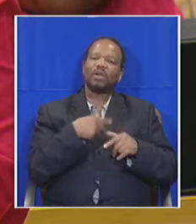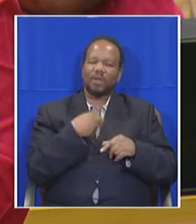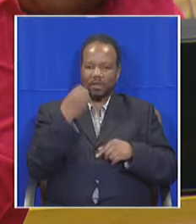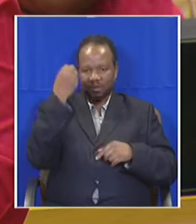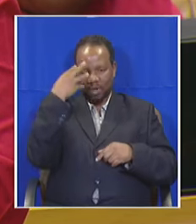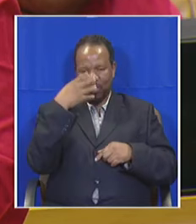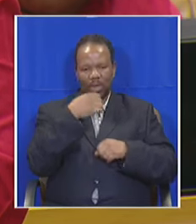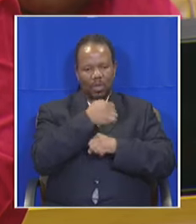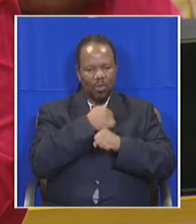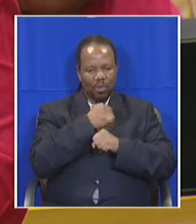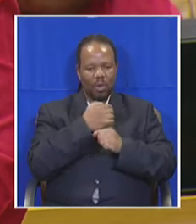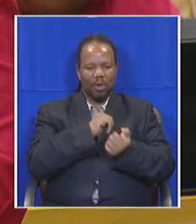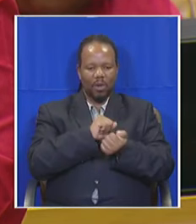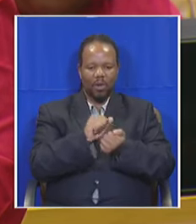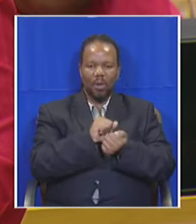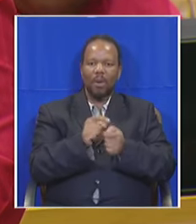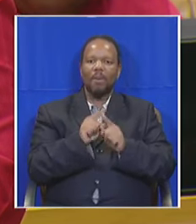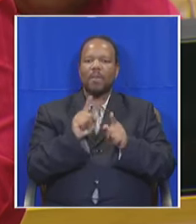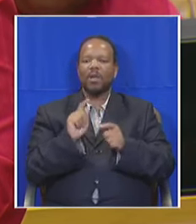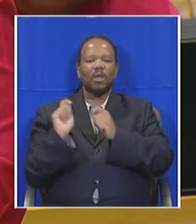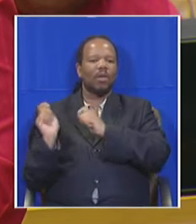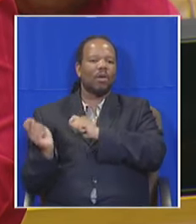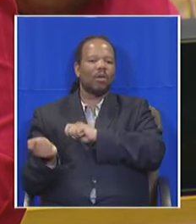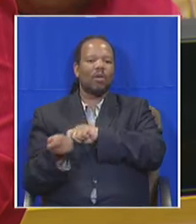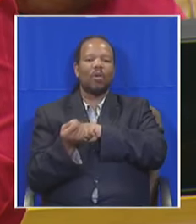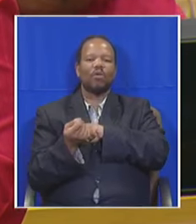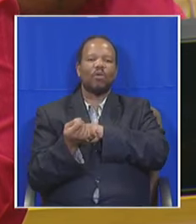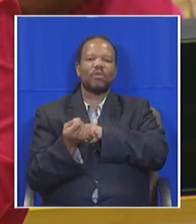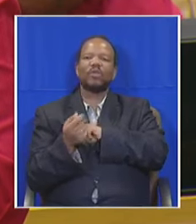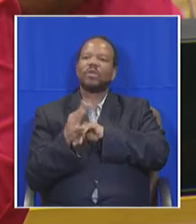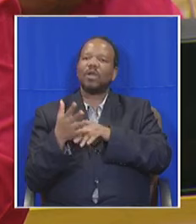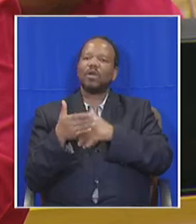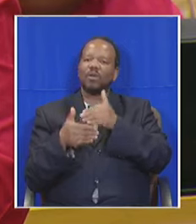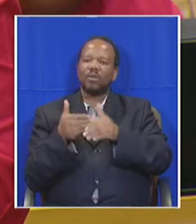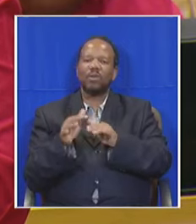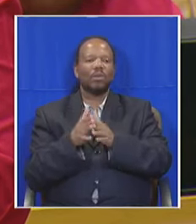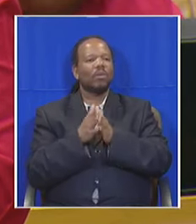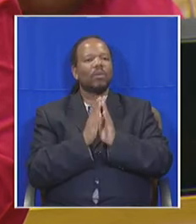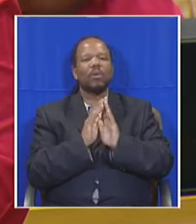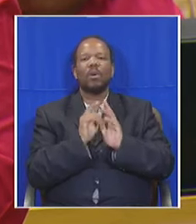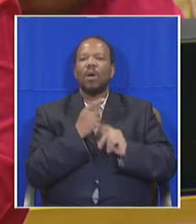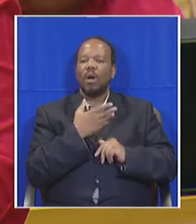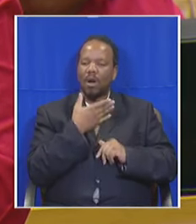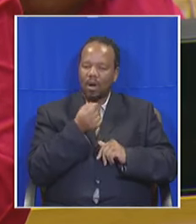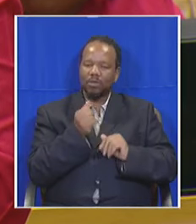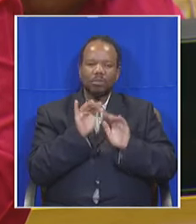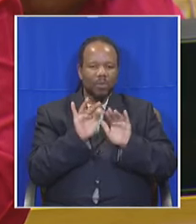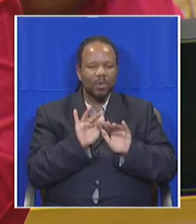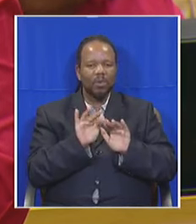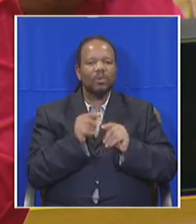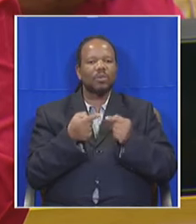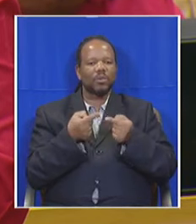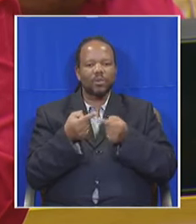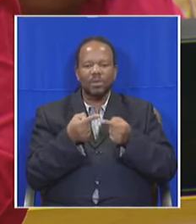cooking, and washing, while the golf courses remain green. We therefore call on this House to debate